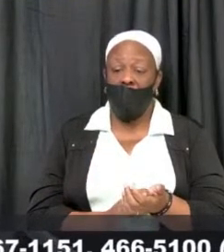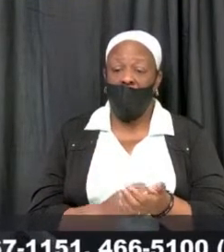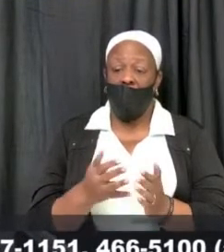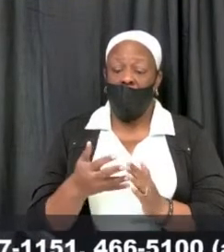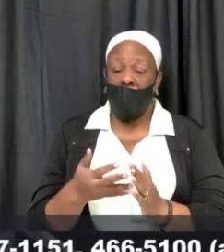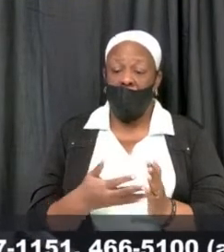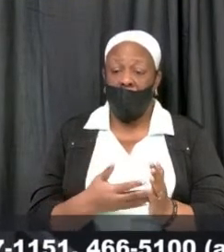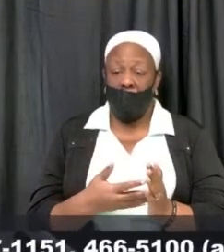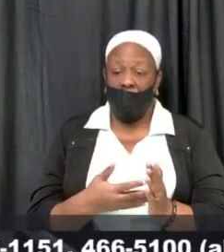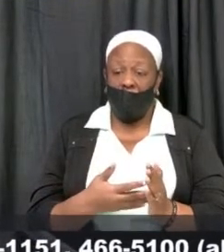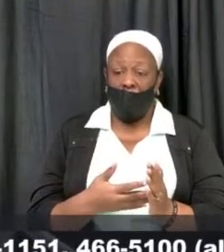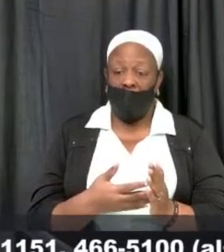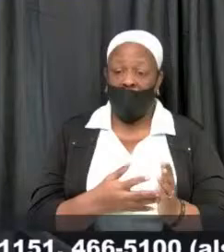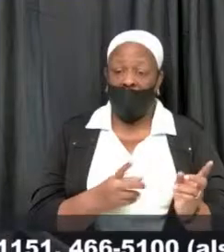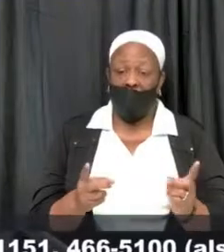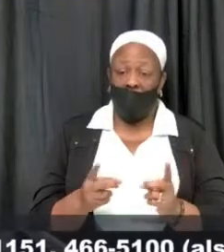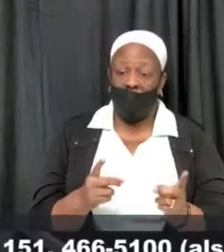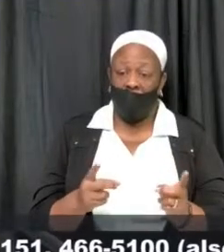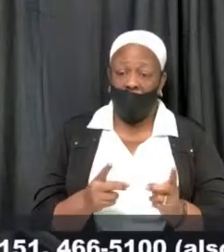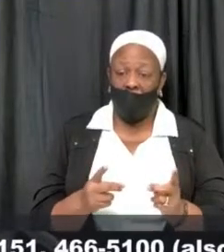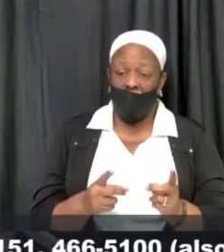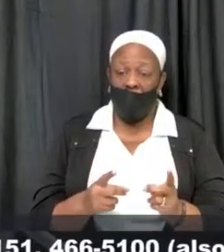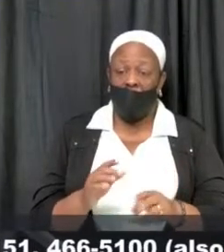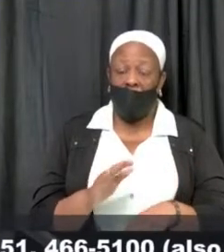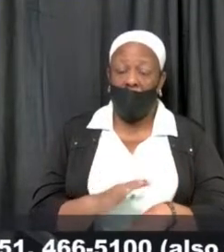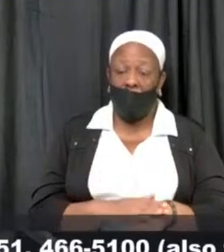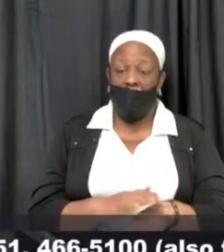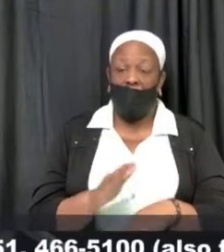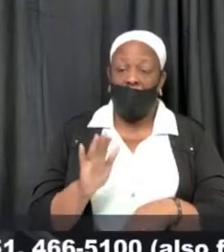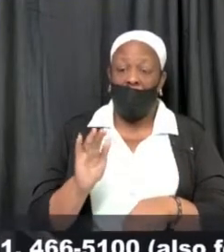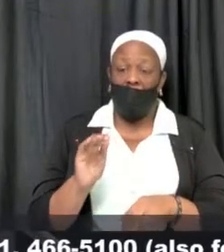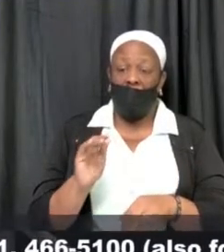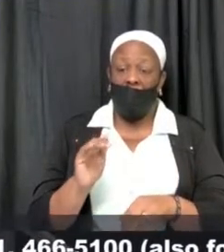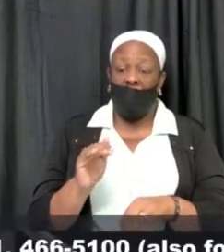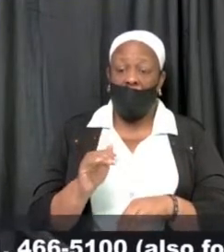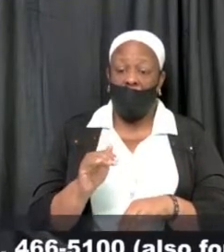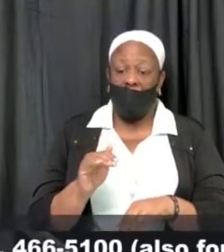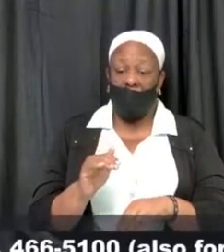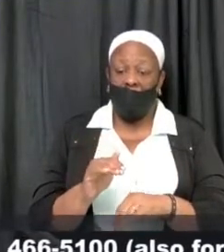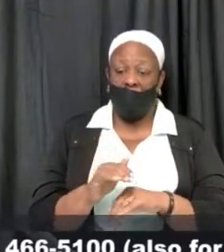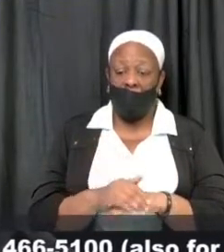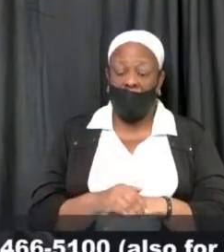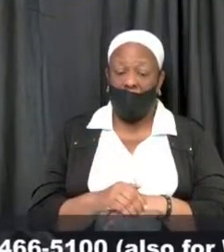conducted in St. Kitts and Nevis or in Canada?